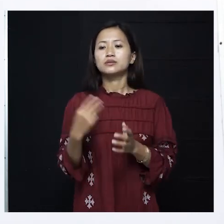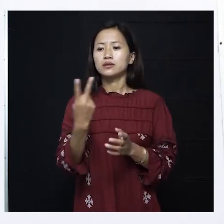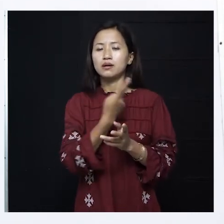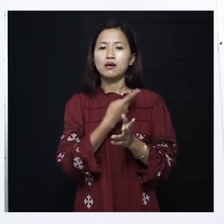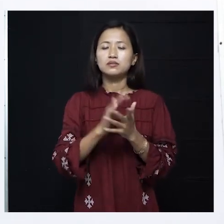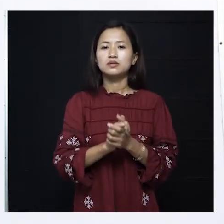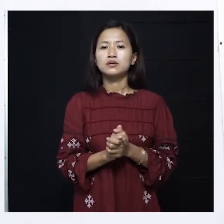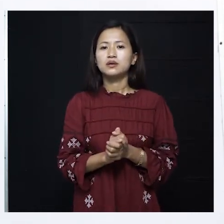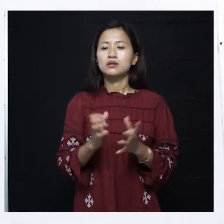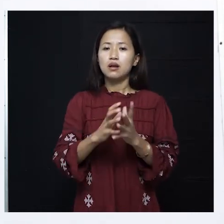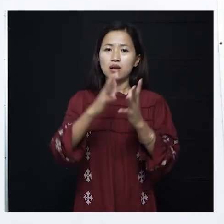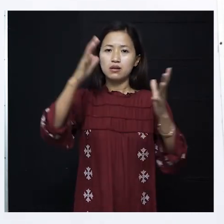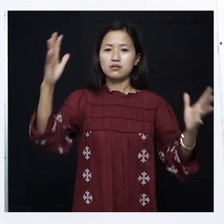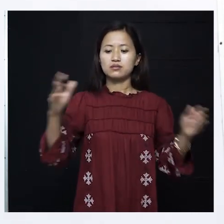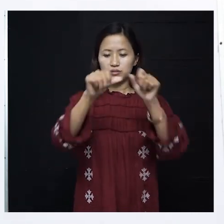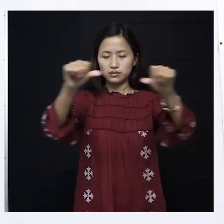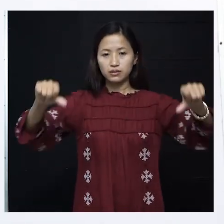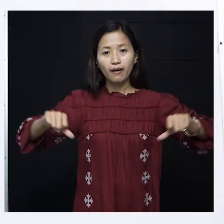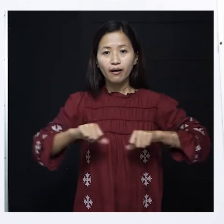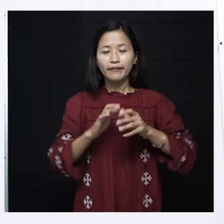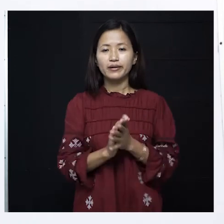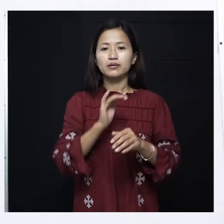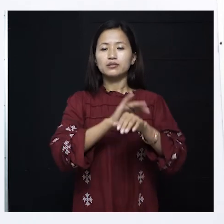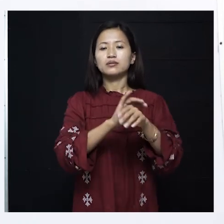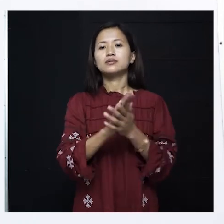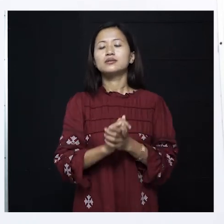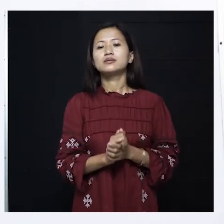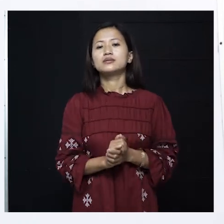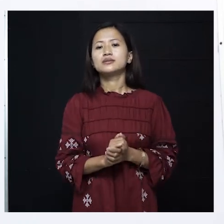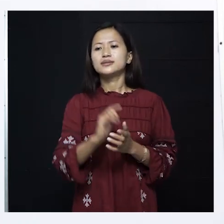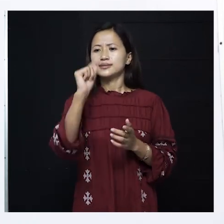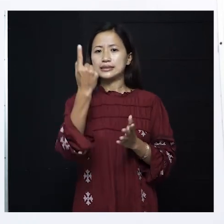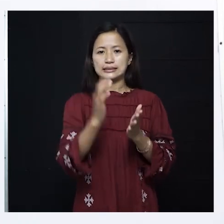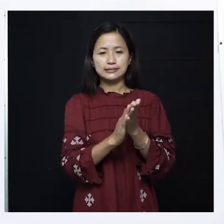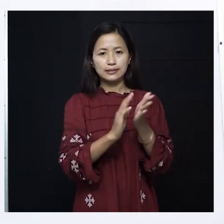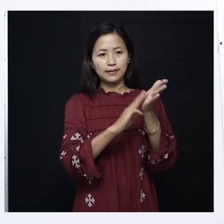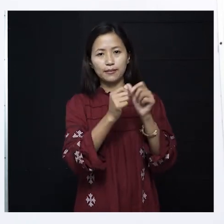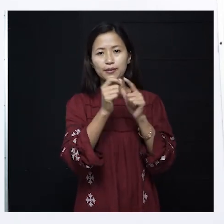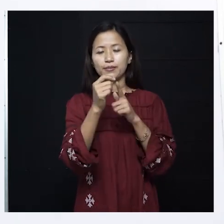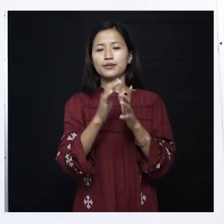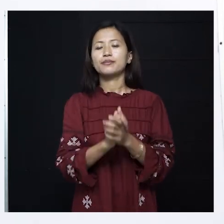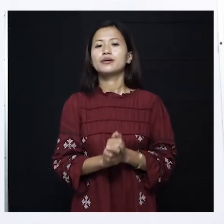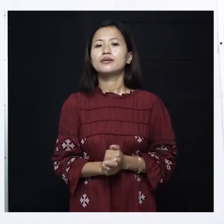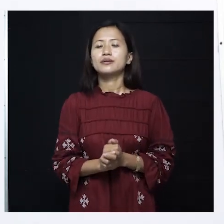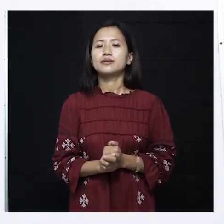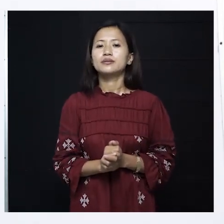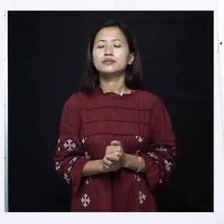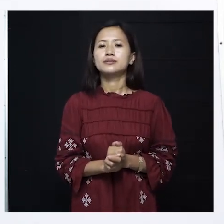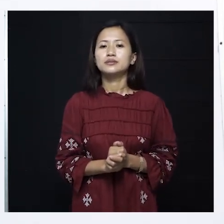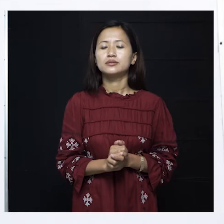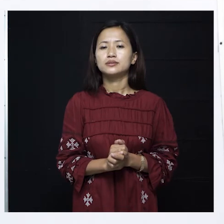it shows very large area on a on a single map. Okay, small scale